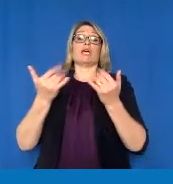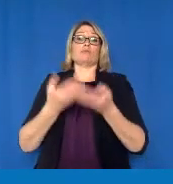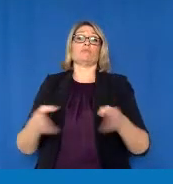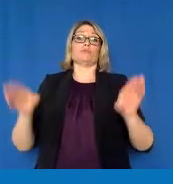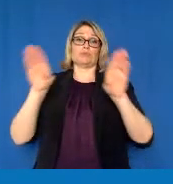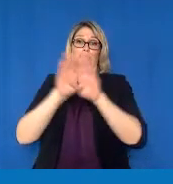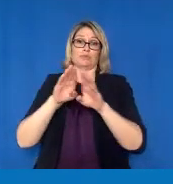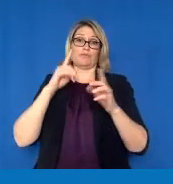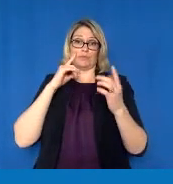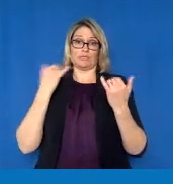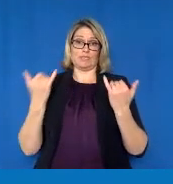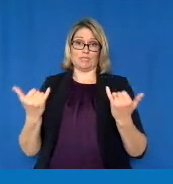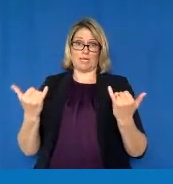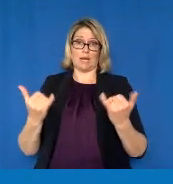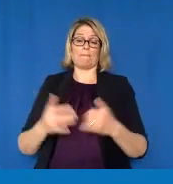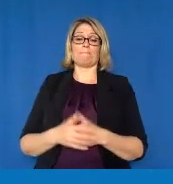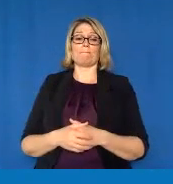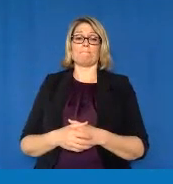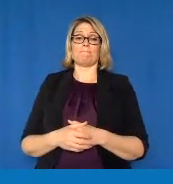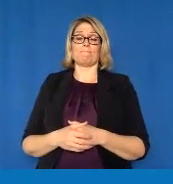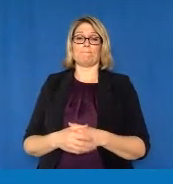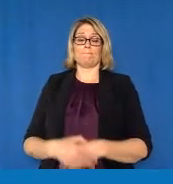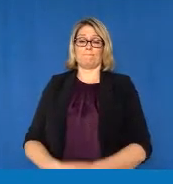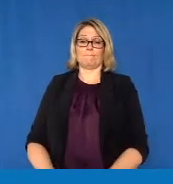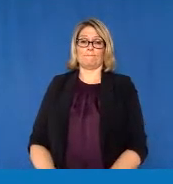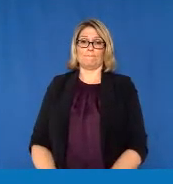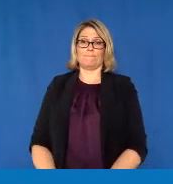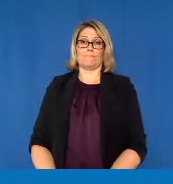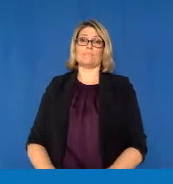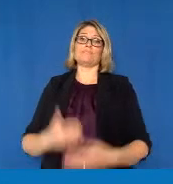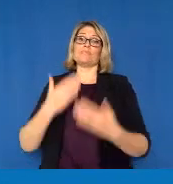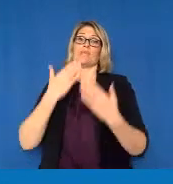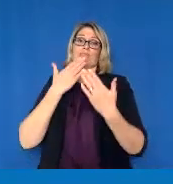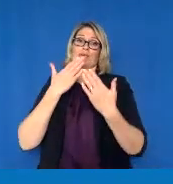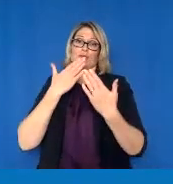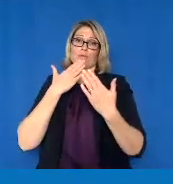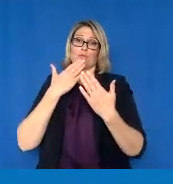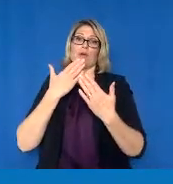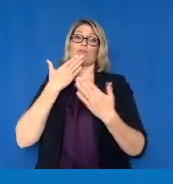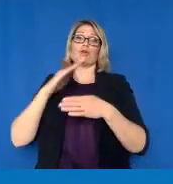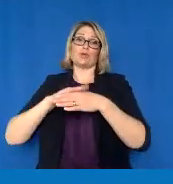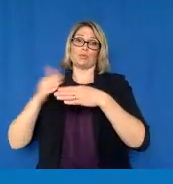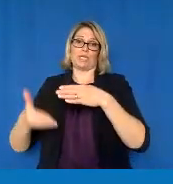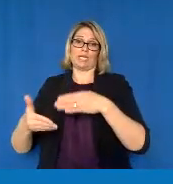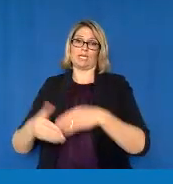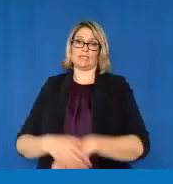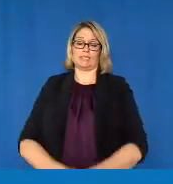Voilà la fin. This concludes today's update. Thank you very much and have a good weekend.